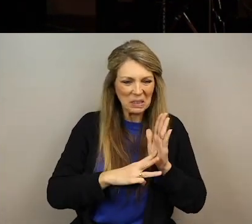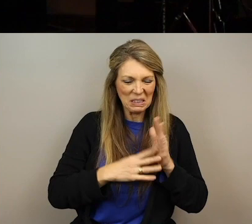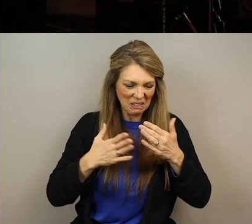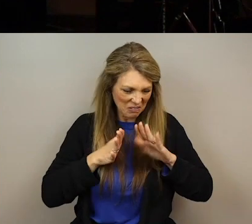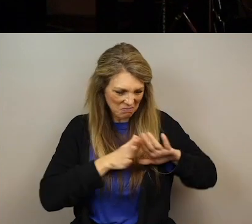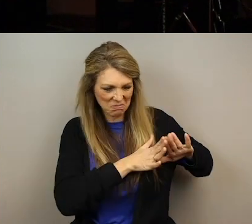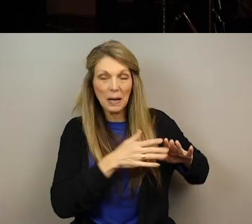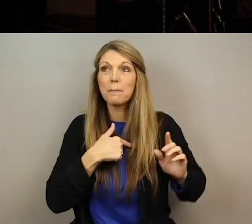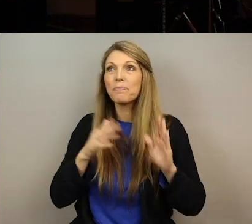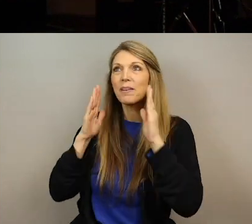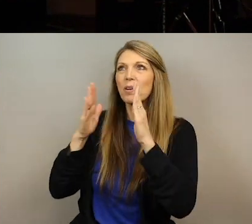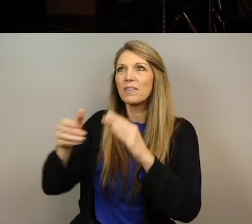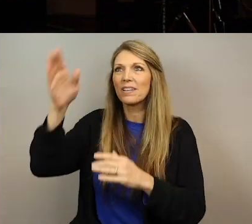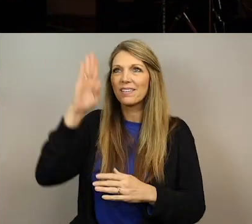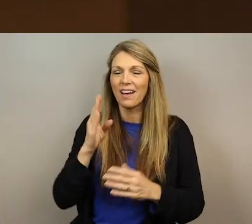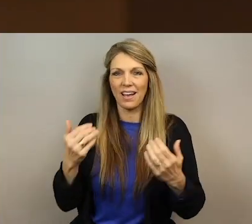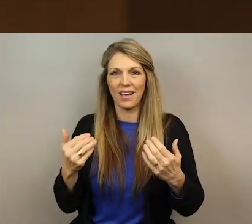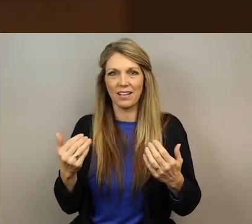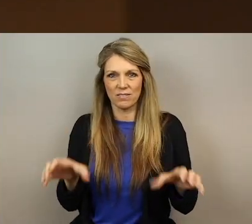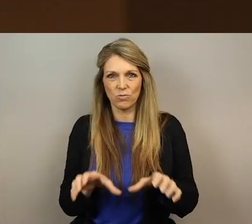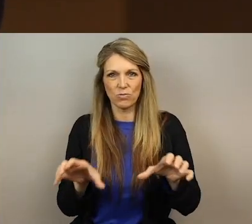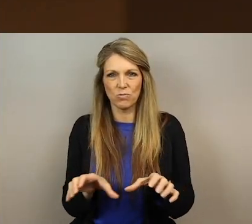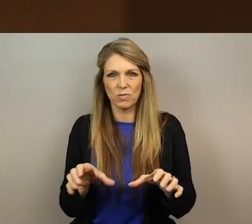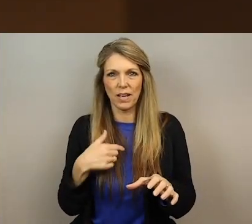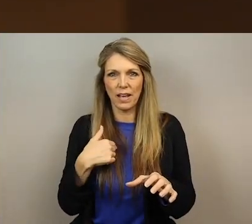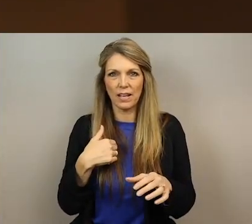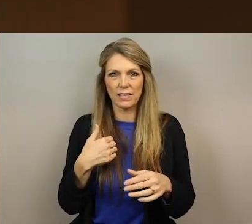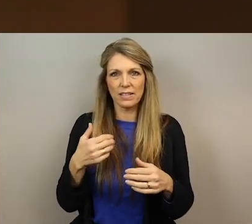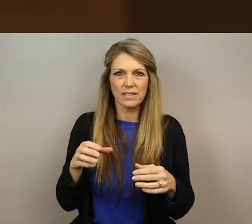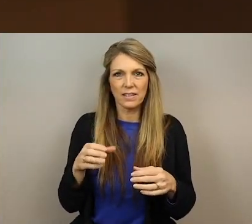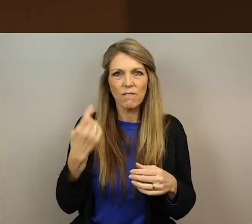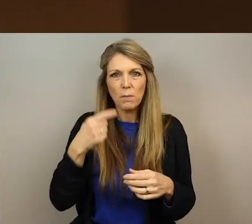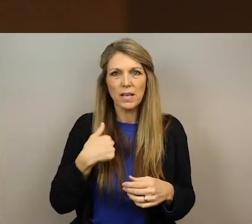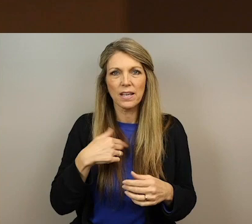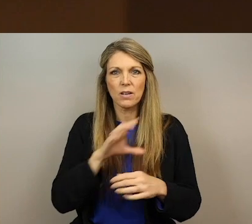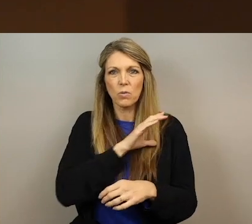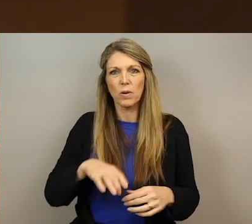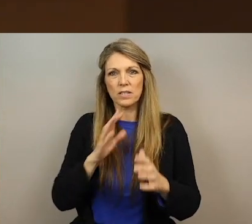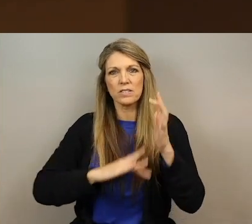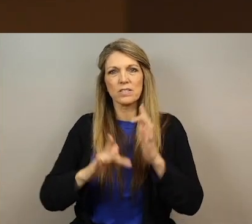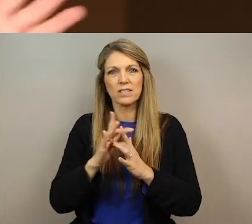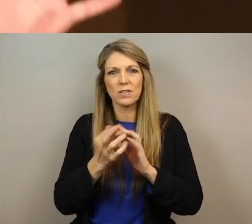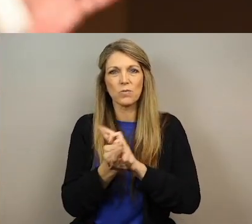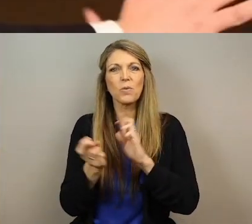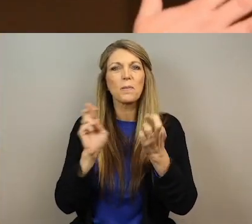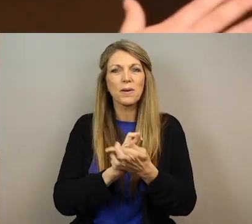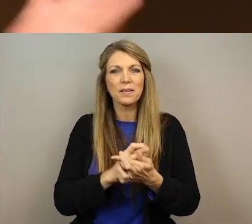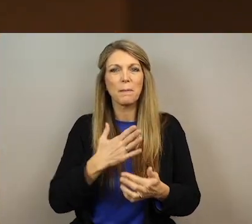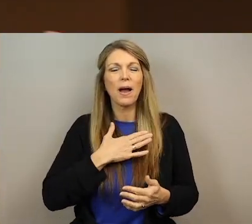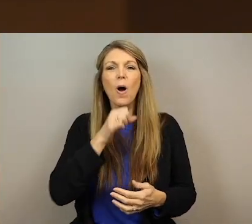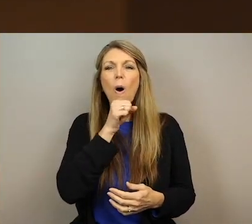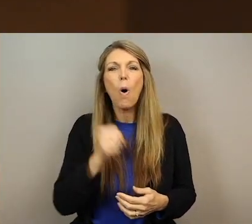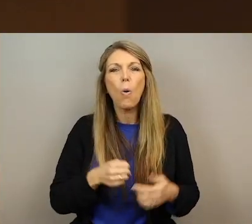turn and embrace what God has, who God is, what He's done for me in Christ Jesus. And I'm going to repent of my old